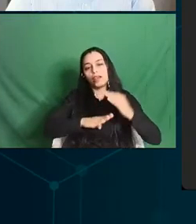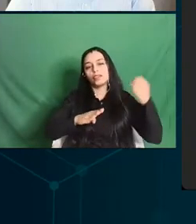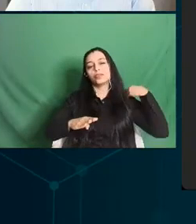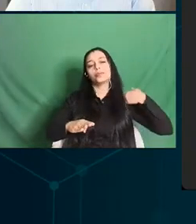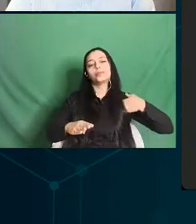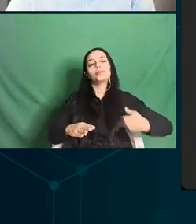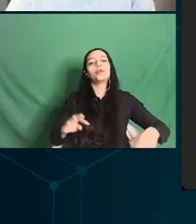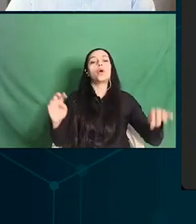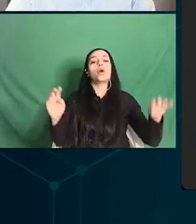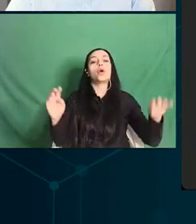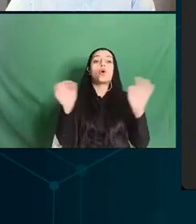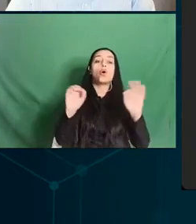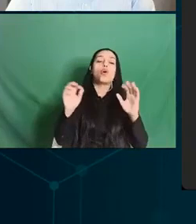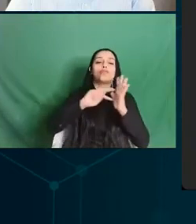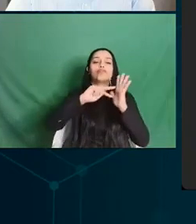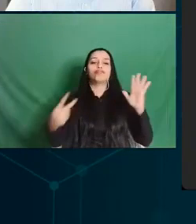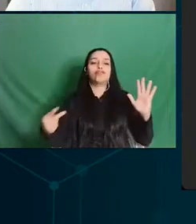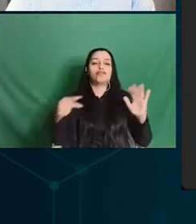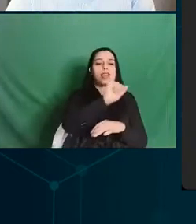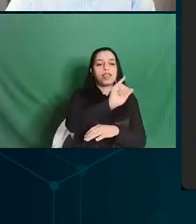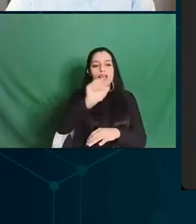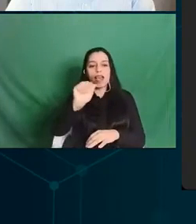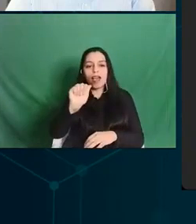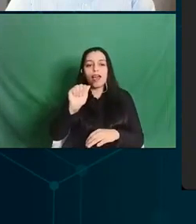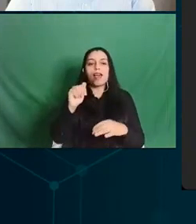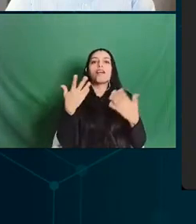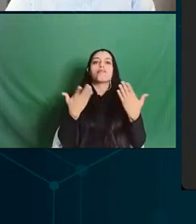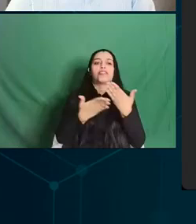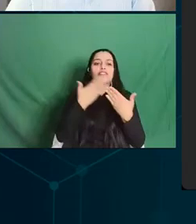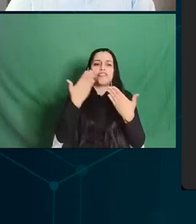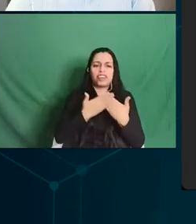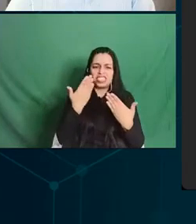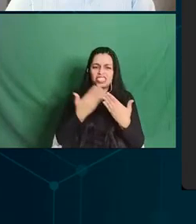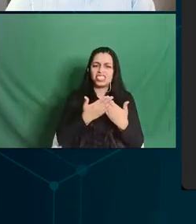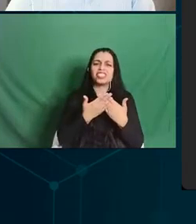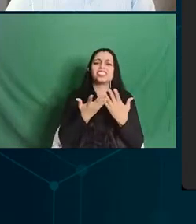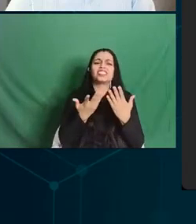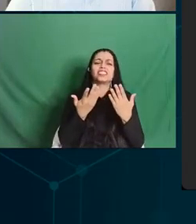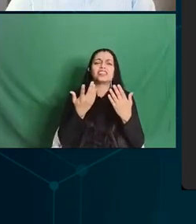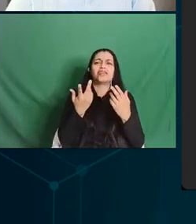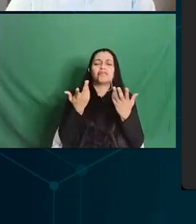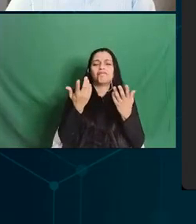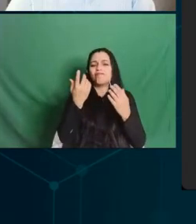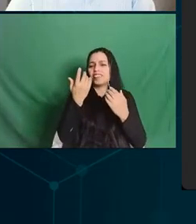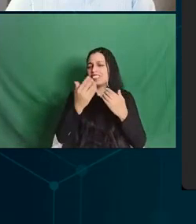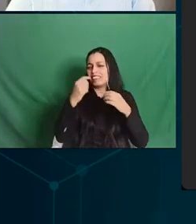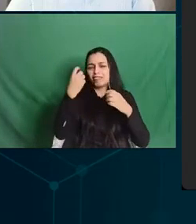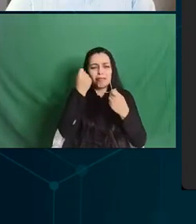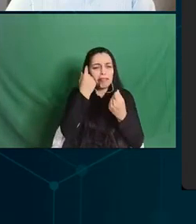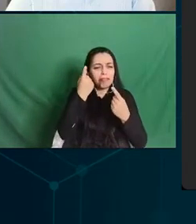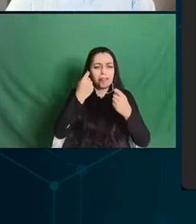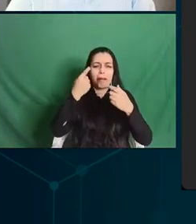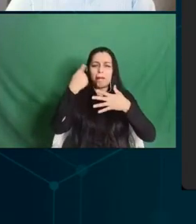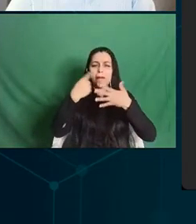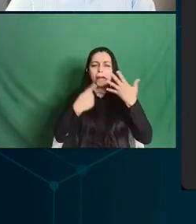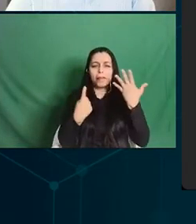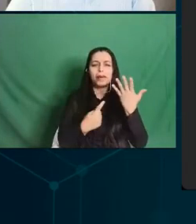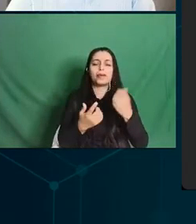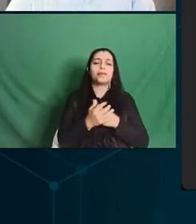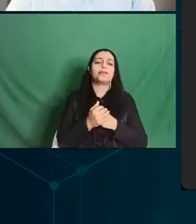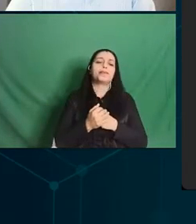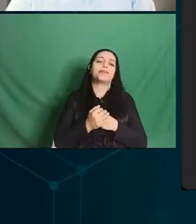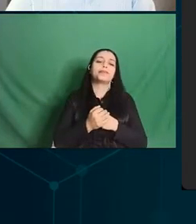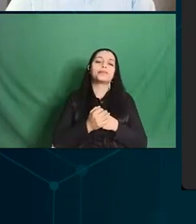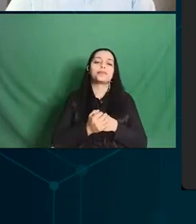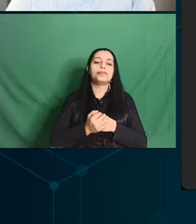and you'll have a machine dedicated to your Colab notebook, and you can